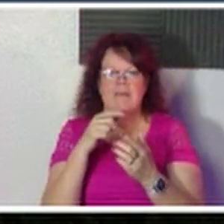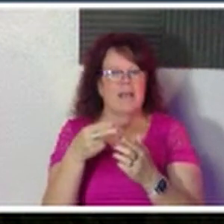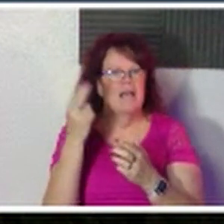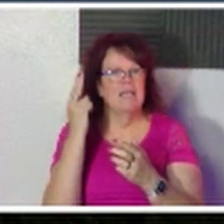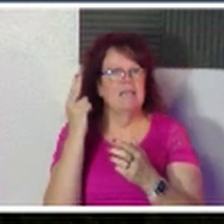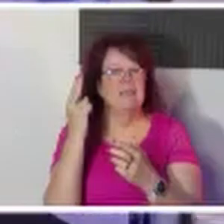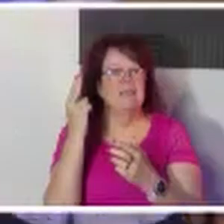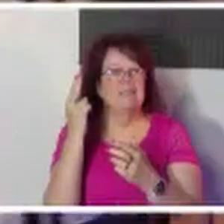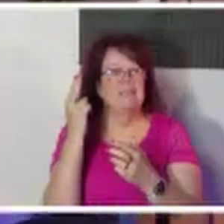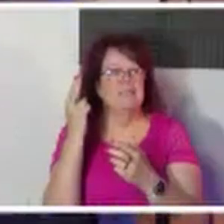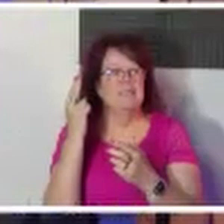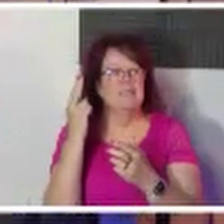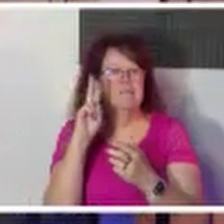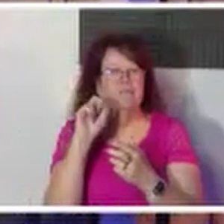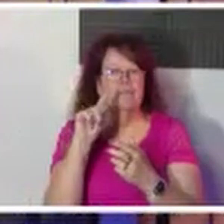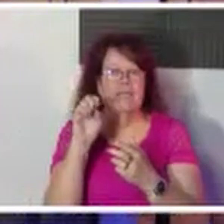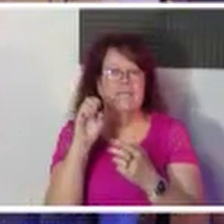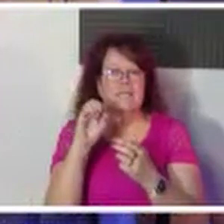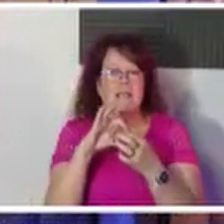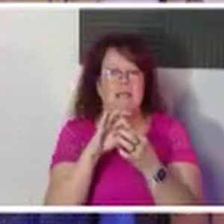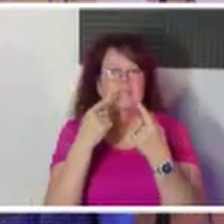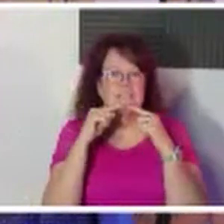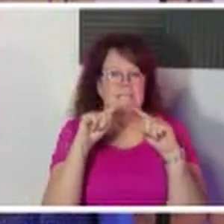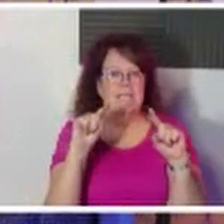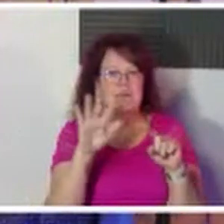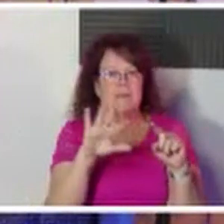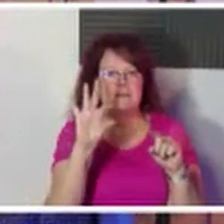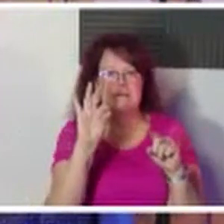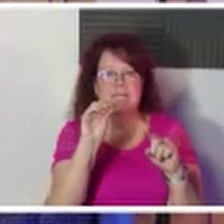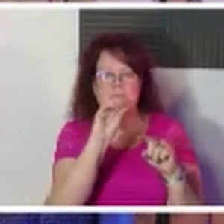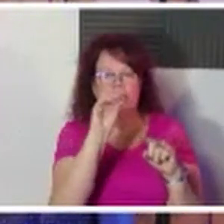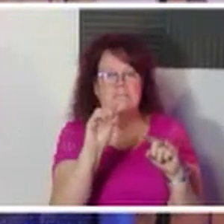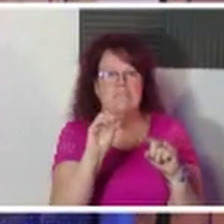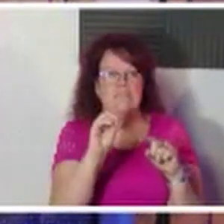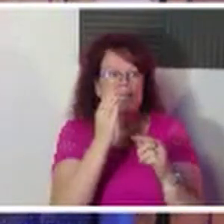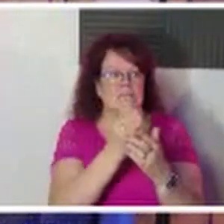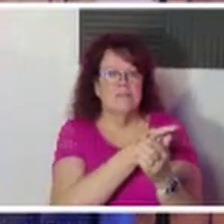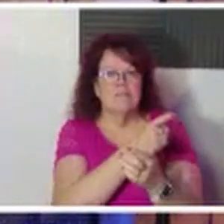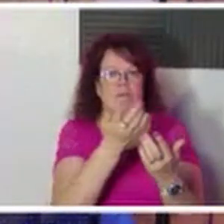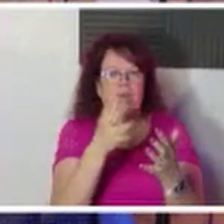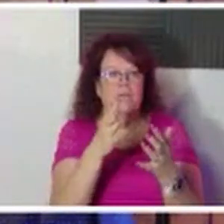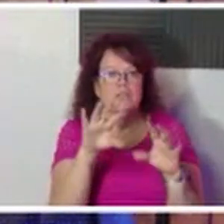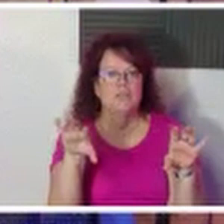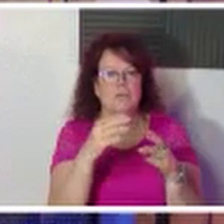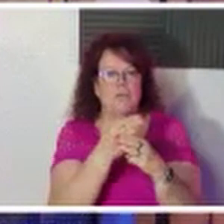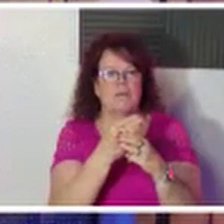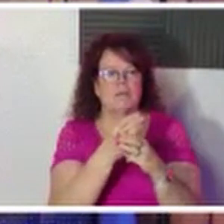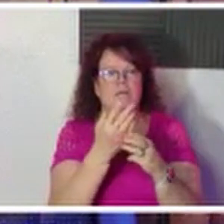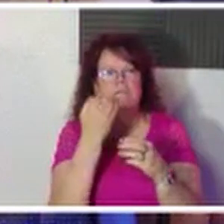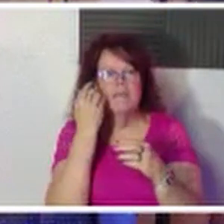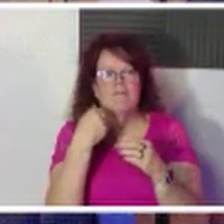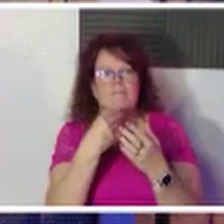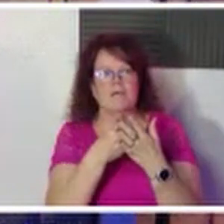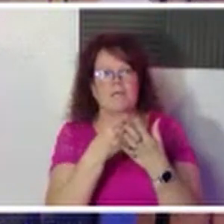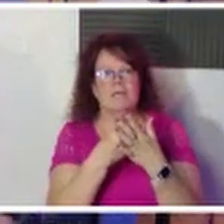high rate of success, about 90%. So some of you are already doing math and you're just like, okay, well, if they have